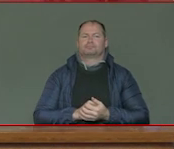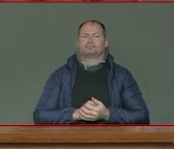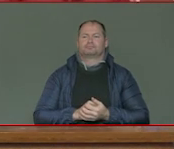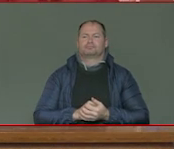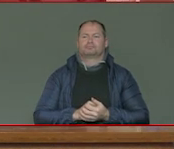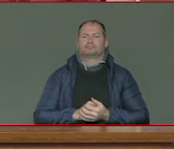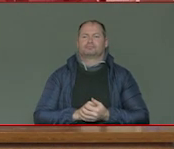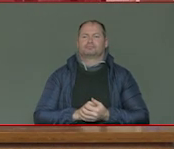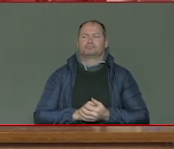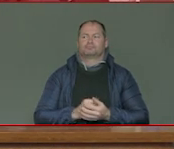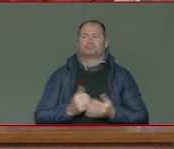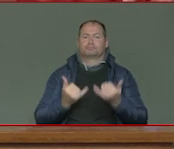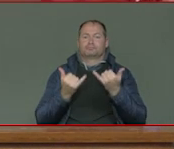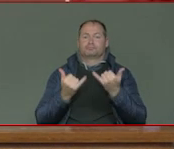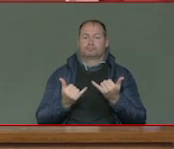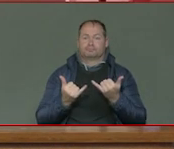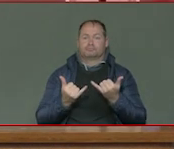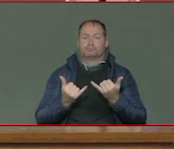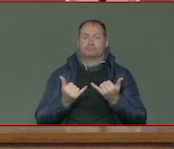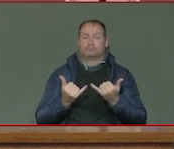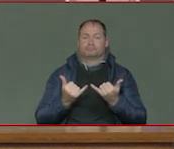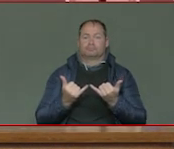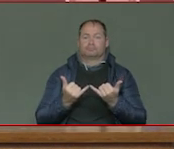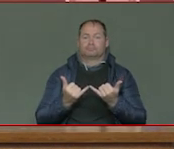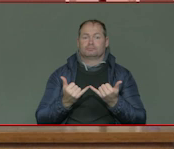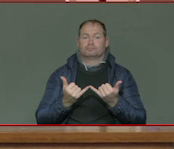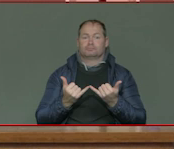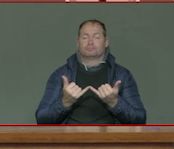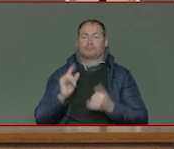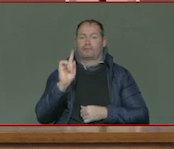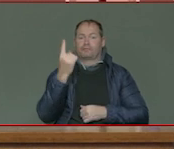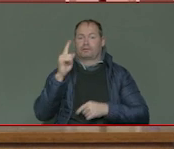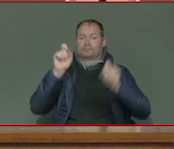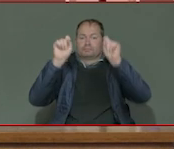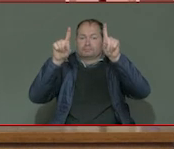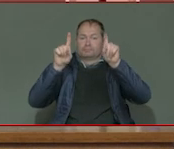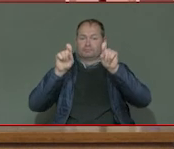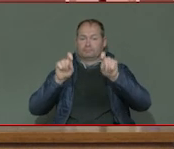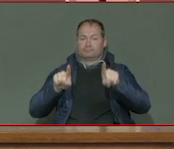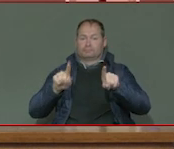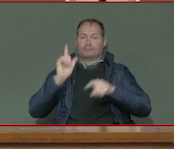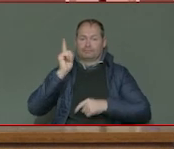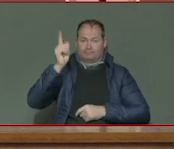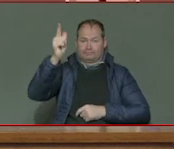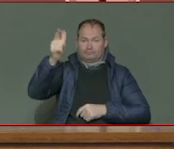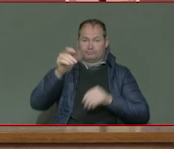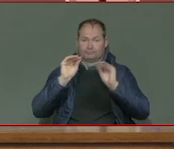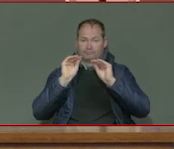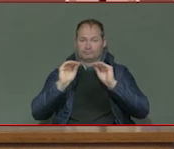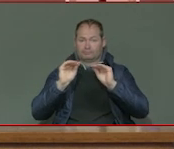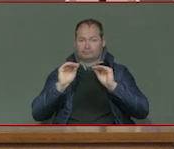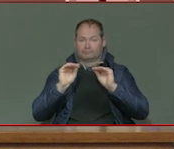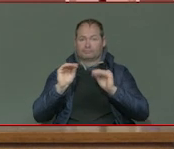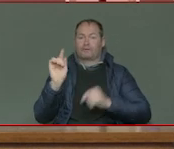Now, I am going to teach you first principles a little bit later. First